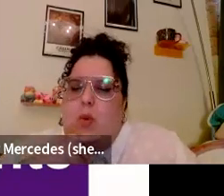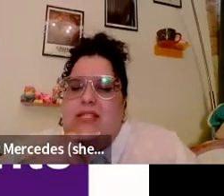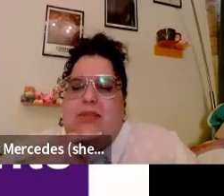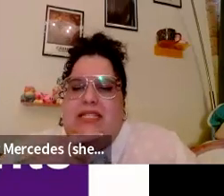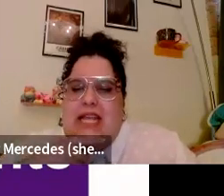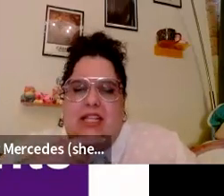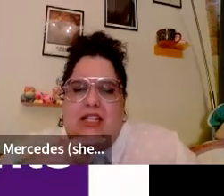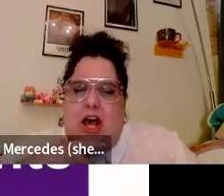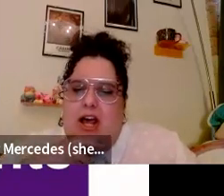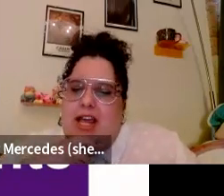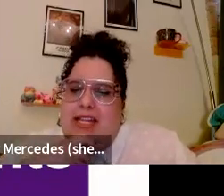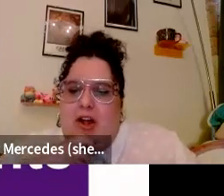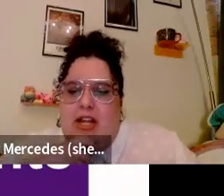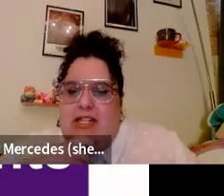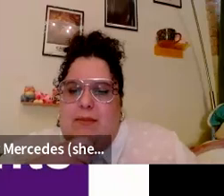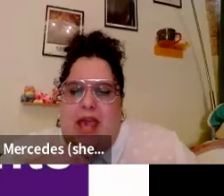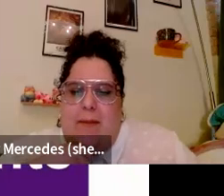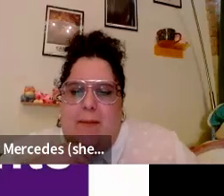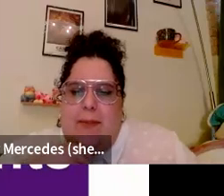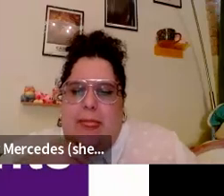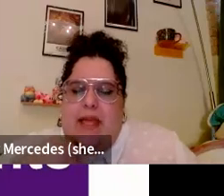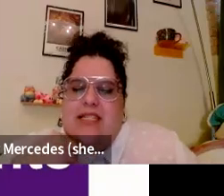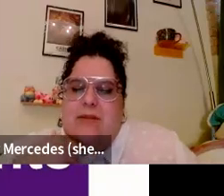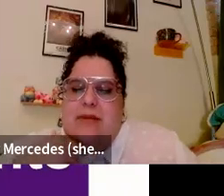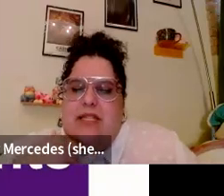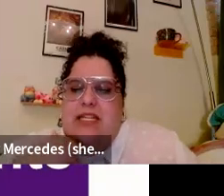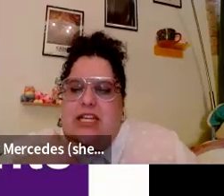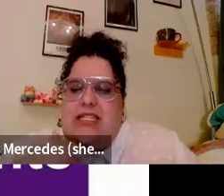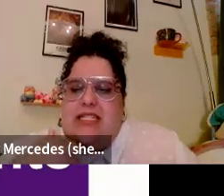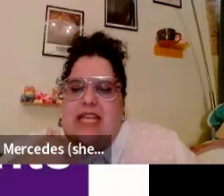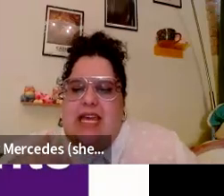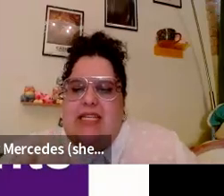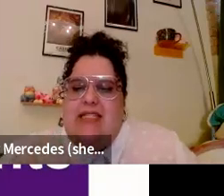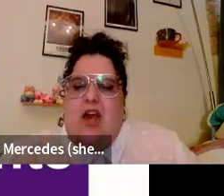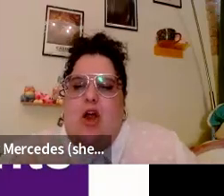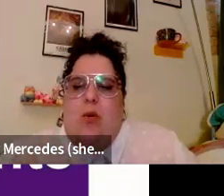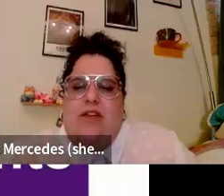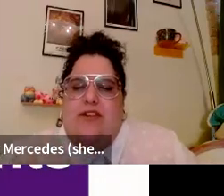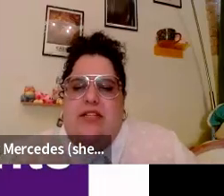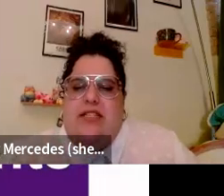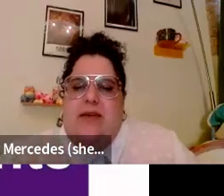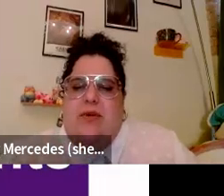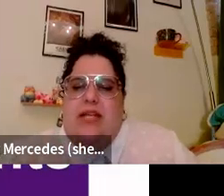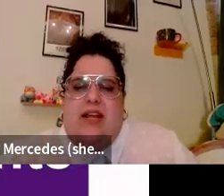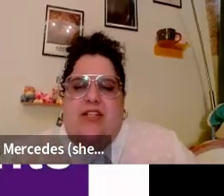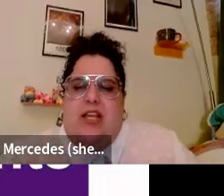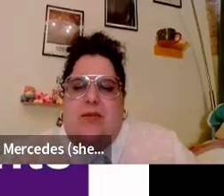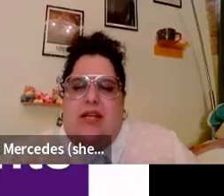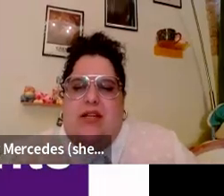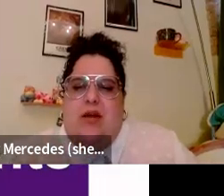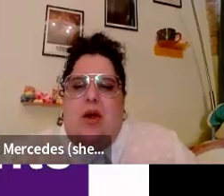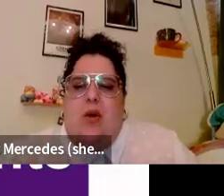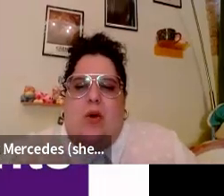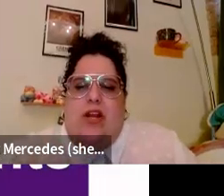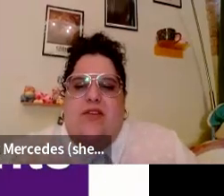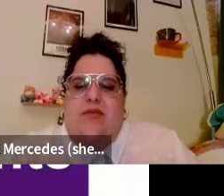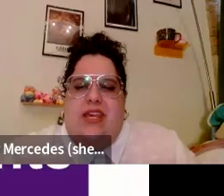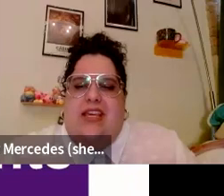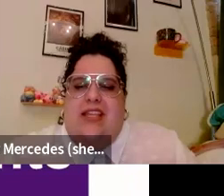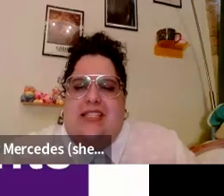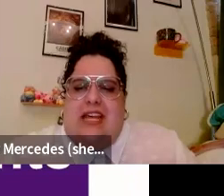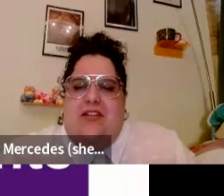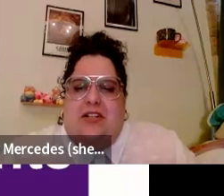and anticipating the violence of the legal system, despite knowing what she is technically entitled to under